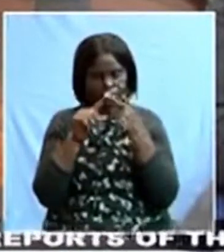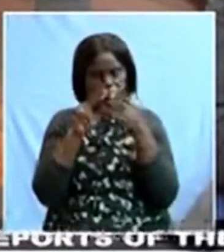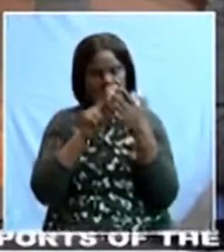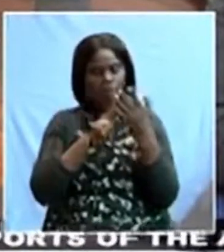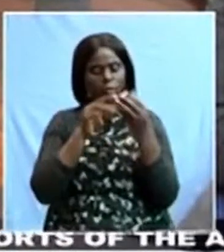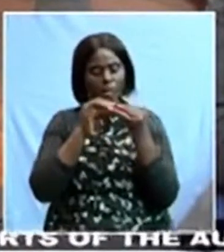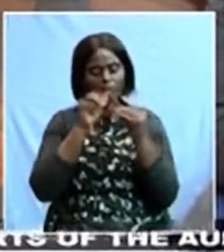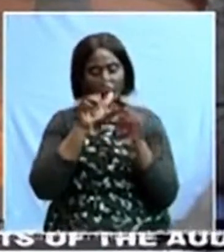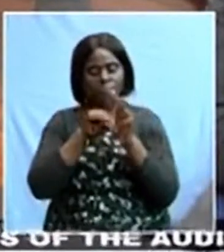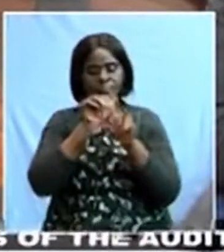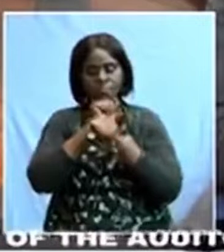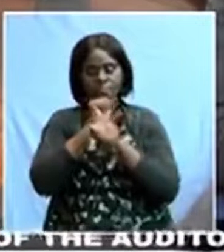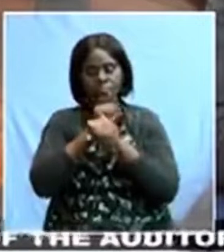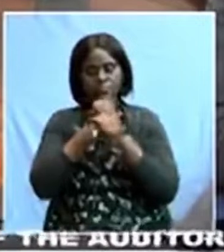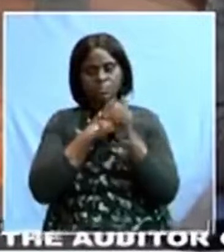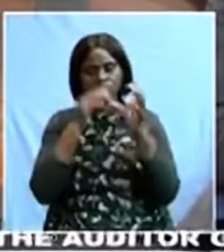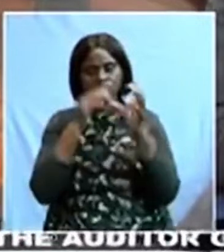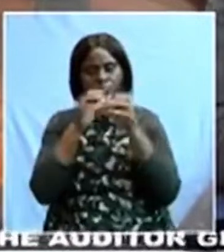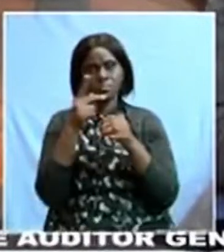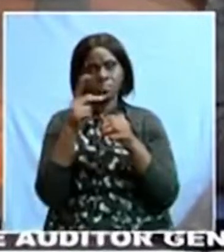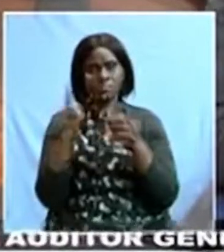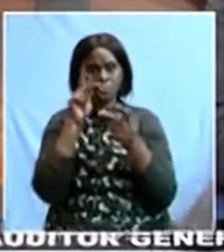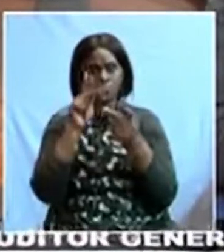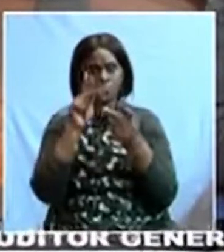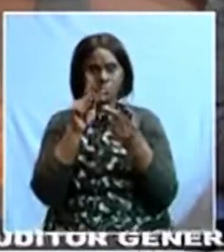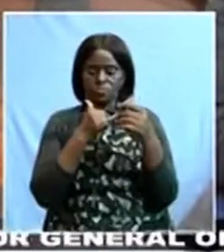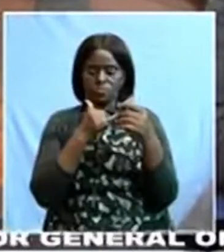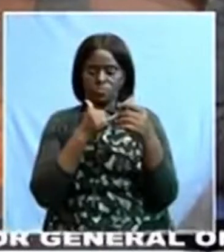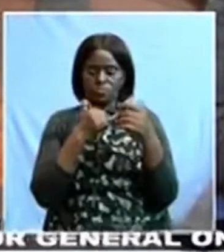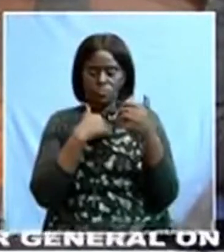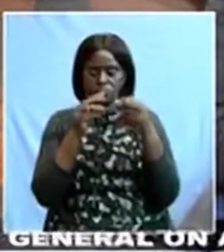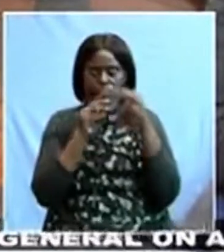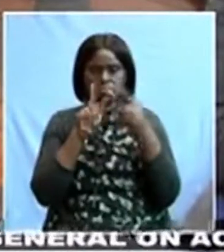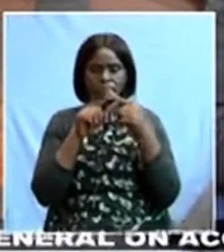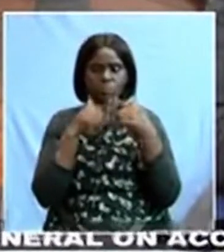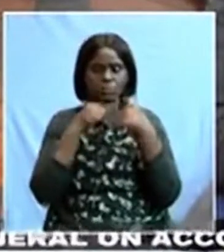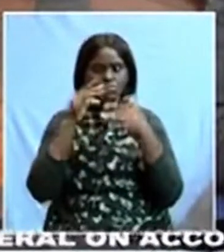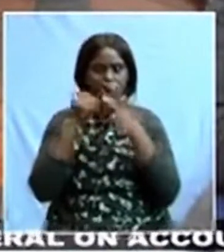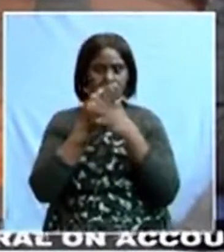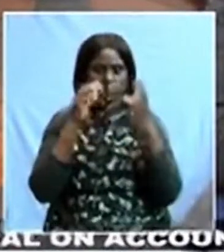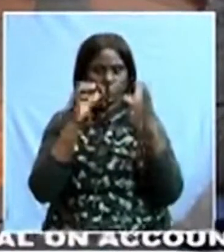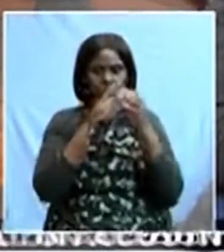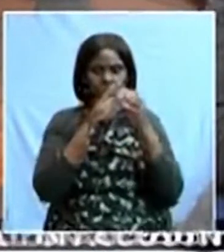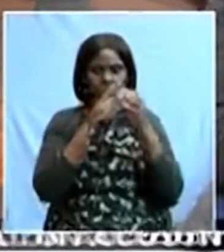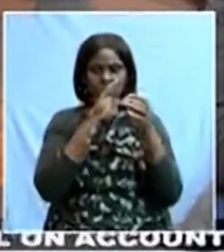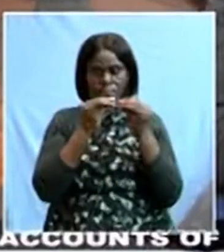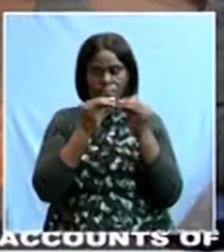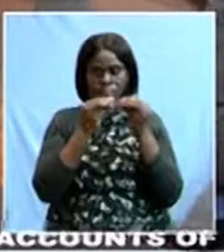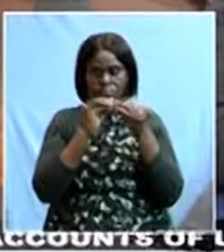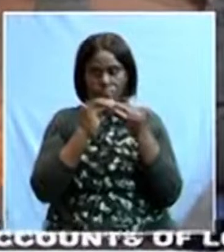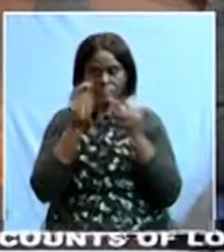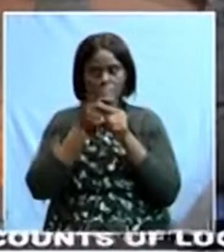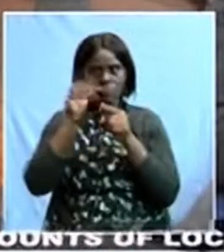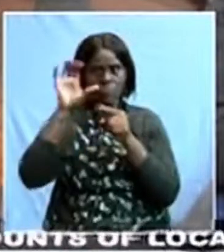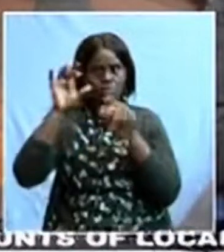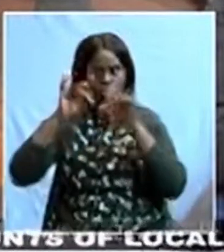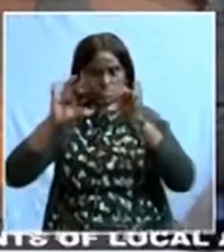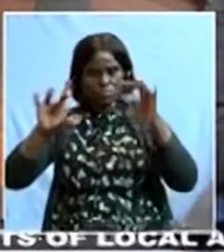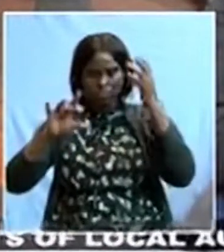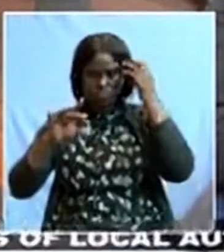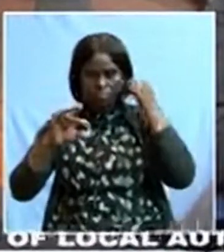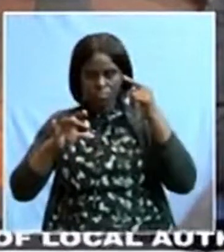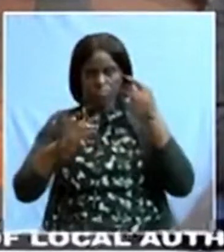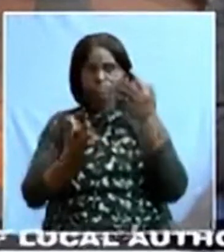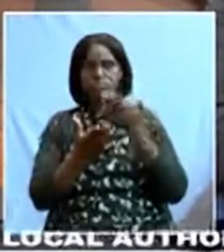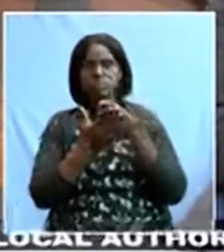that in an effort to have council properties on title, we have managed to have all council properties numbered by the Provincial Lands Office as